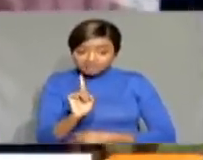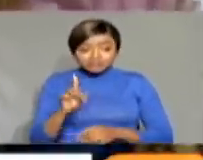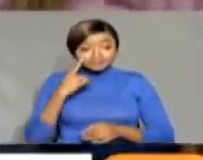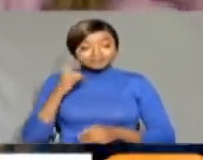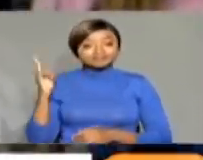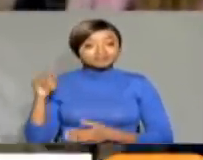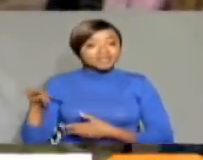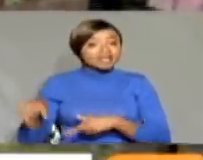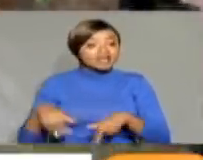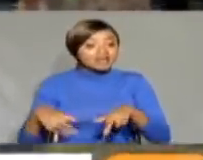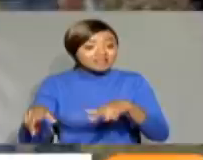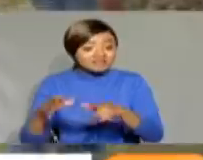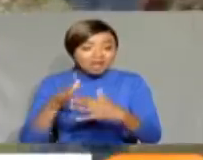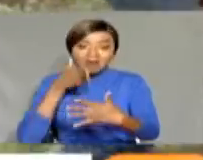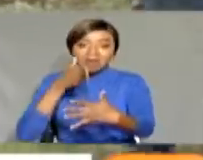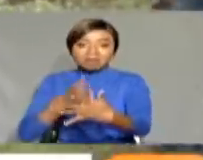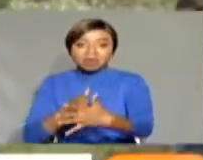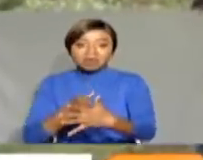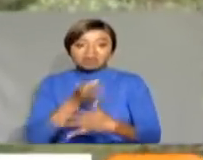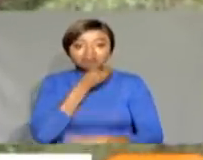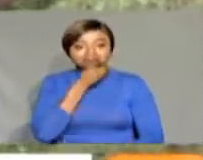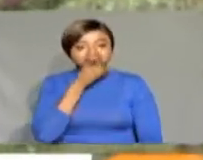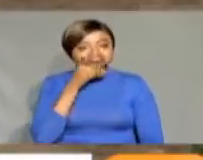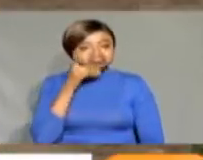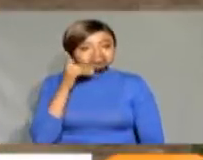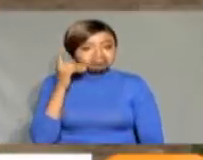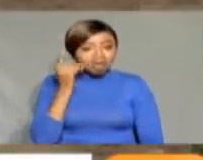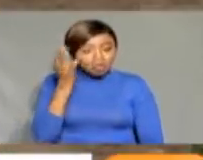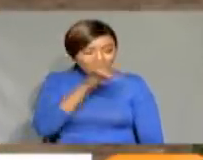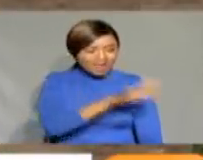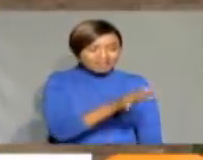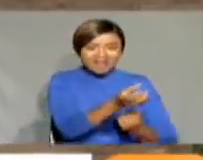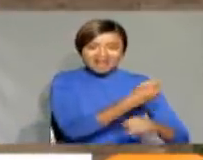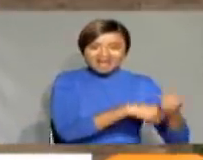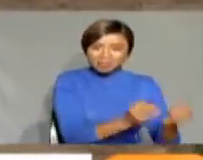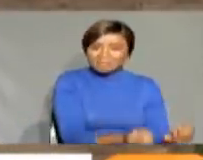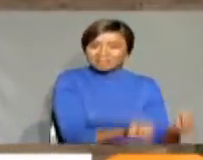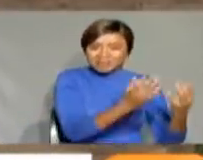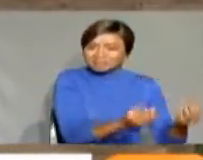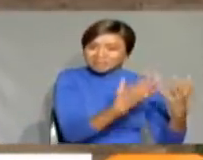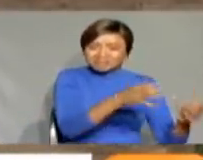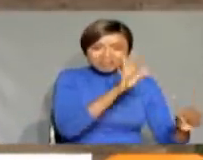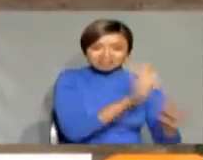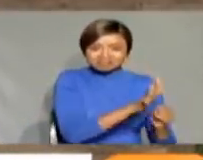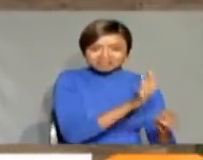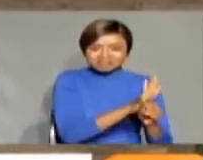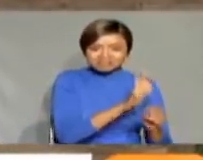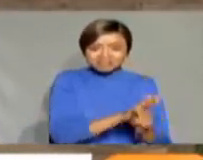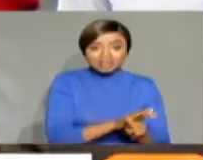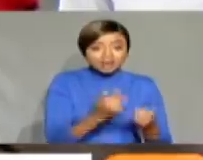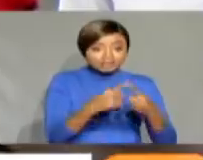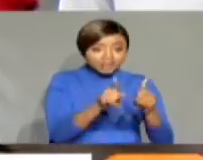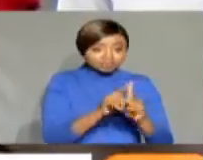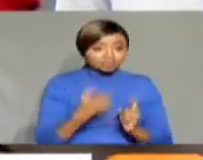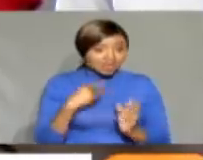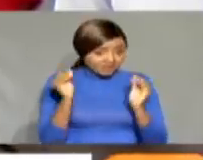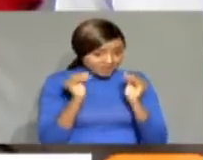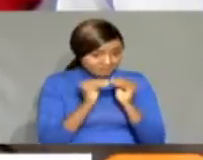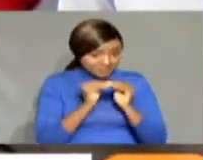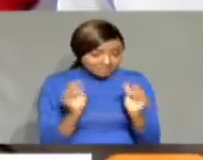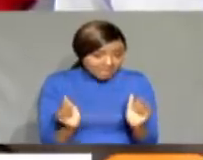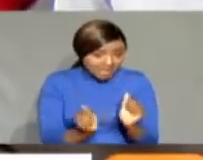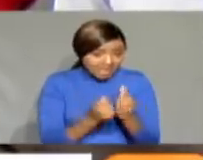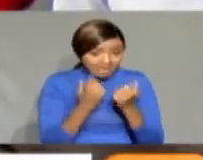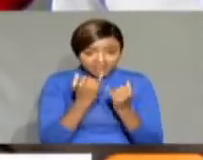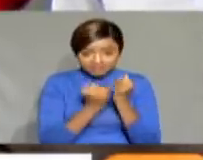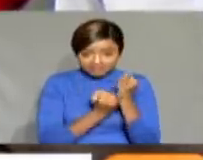streams had either been blocked or dried up by the mere activities of the quarrying. A consultative stakeholders meeting meant for Saturday,